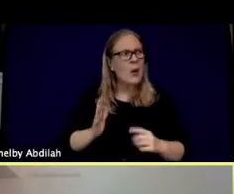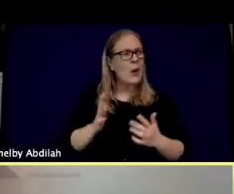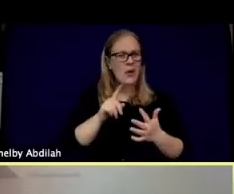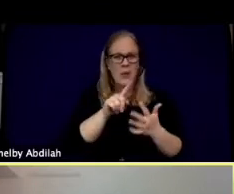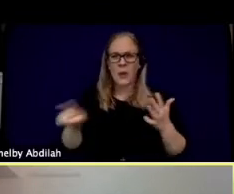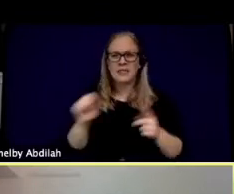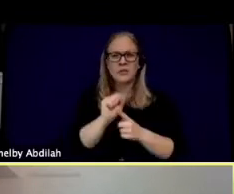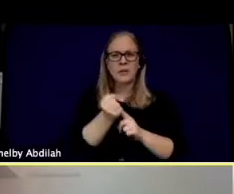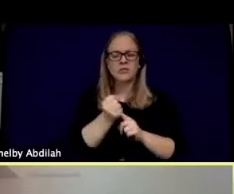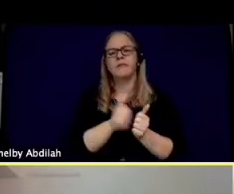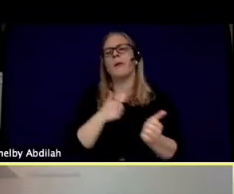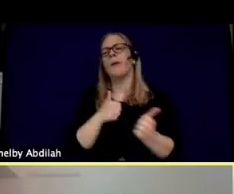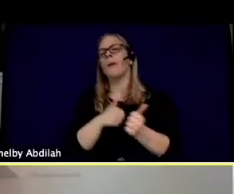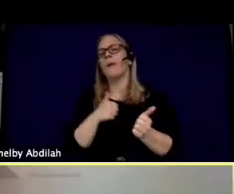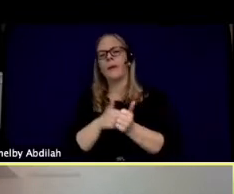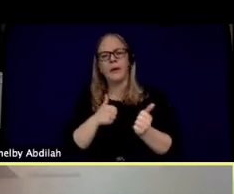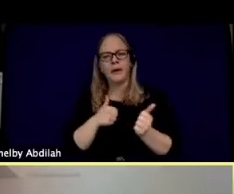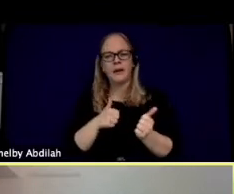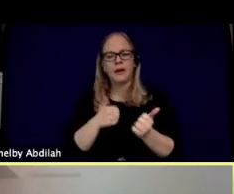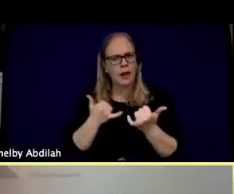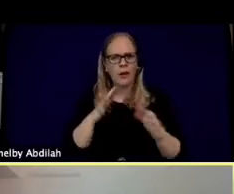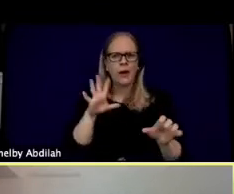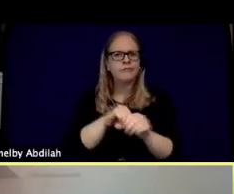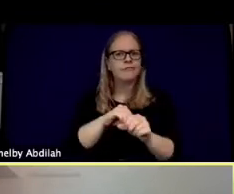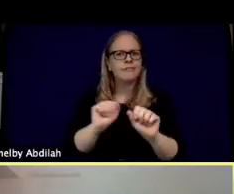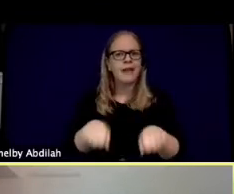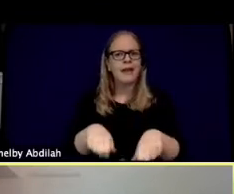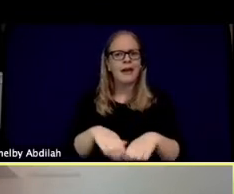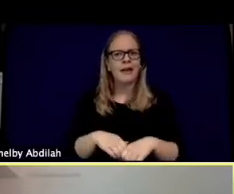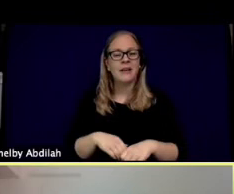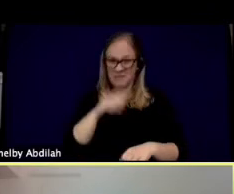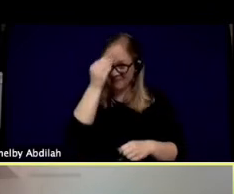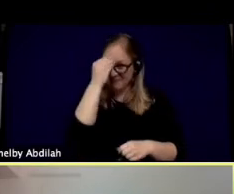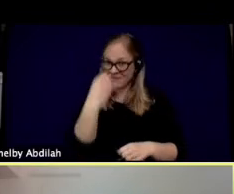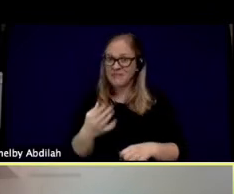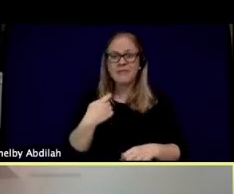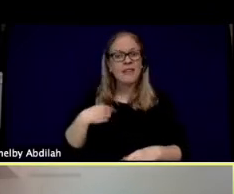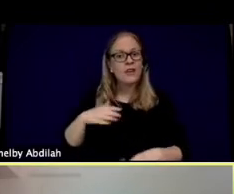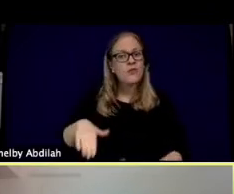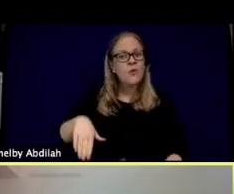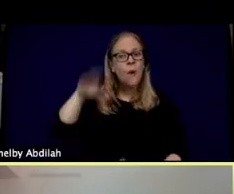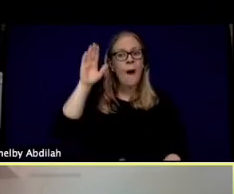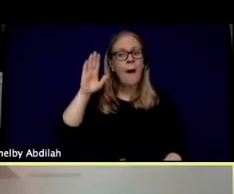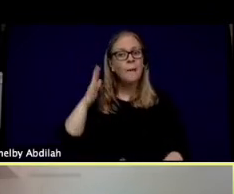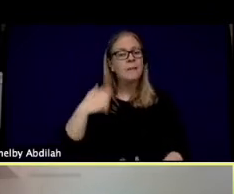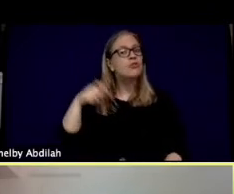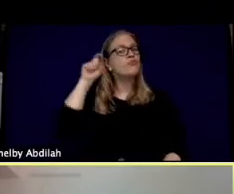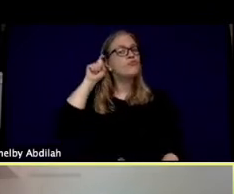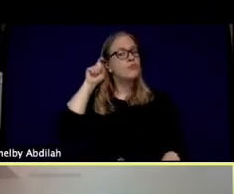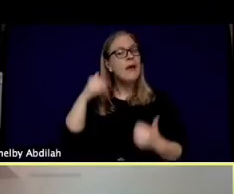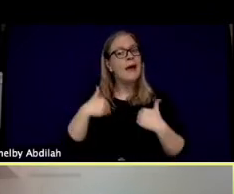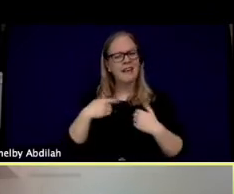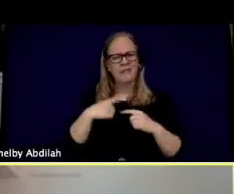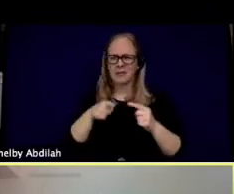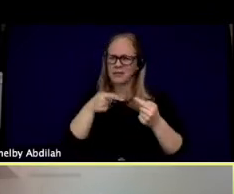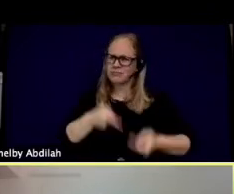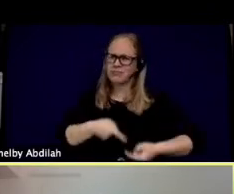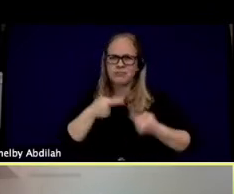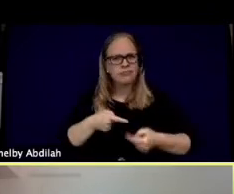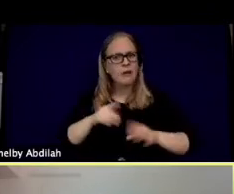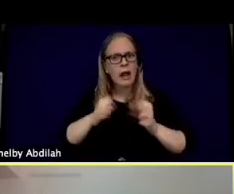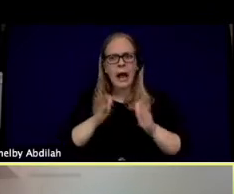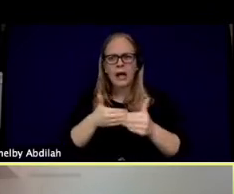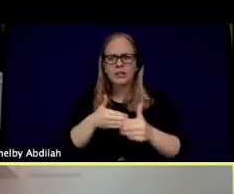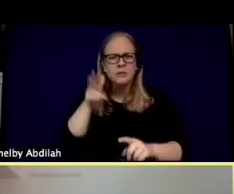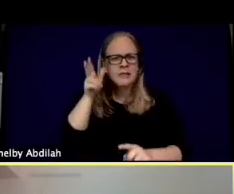And I can let you know that when I was growing up, even with a hearing aid, I struggled in the classroom,